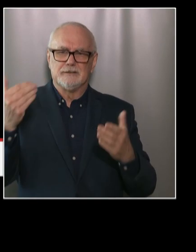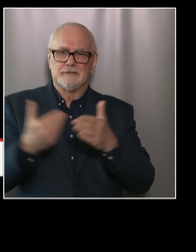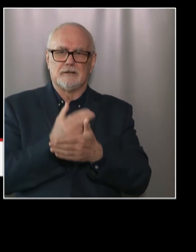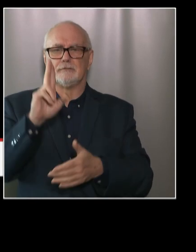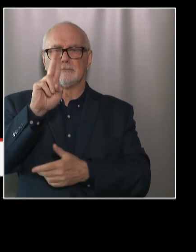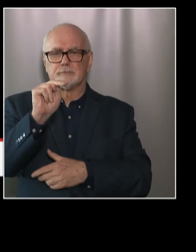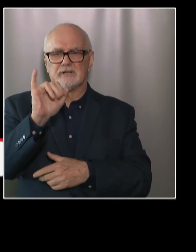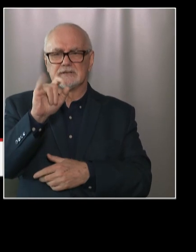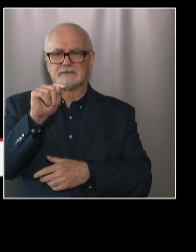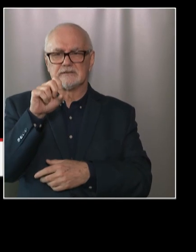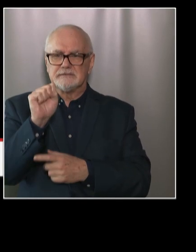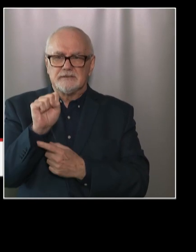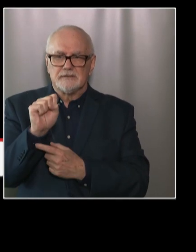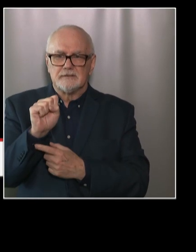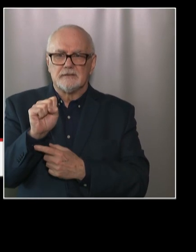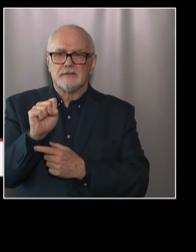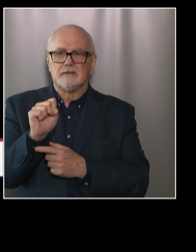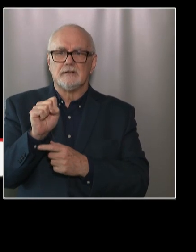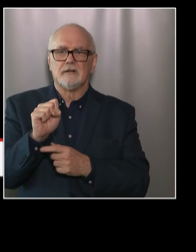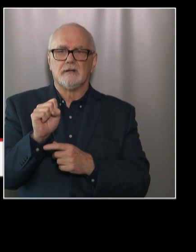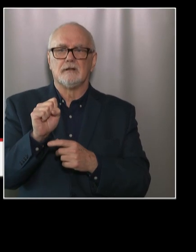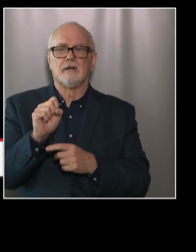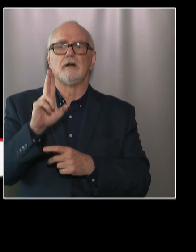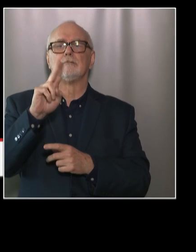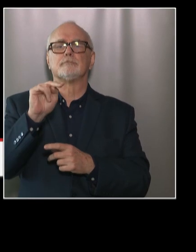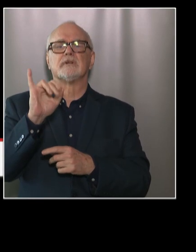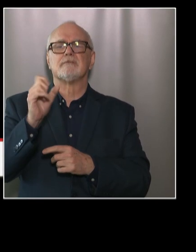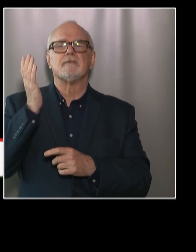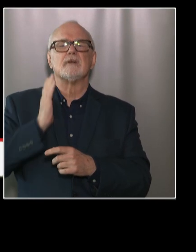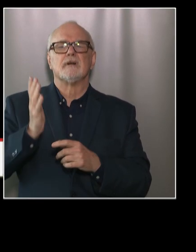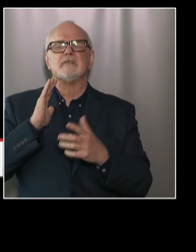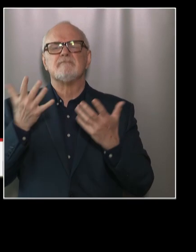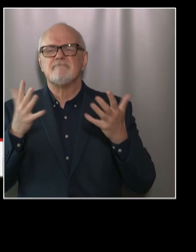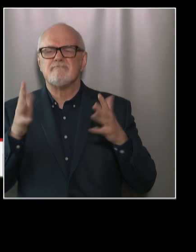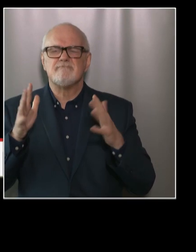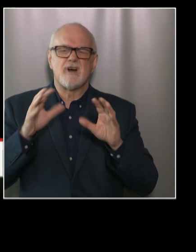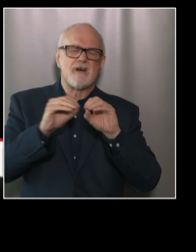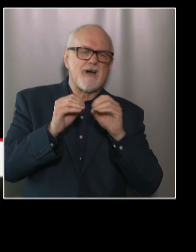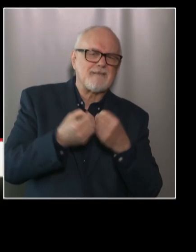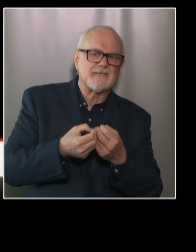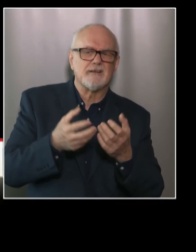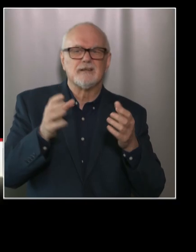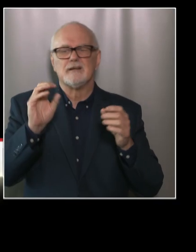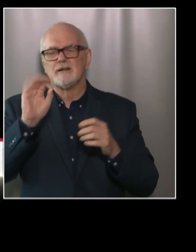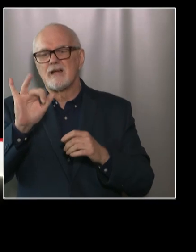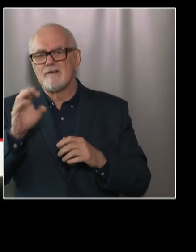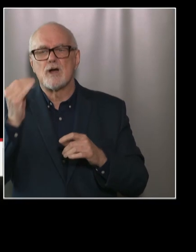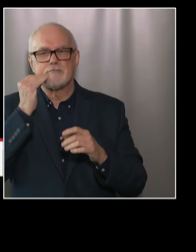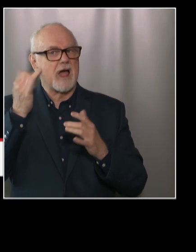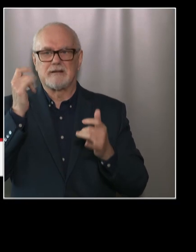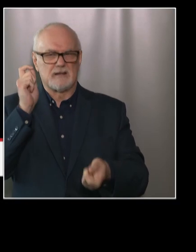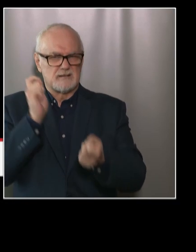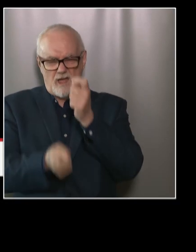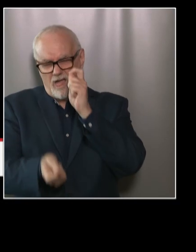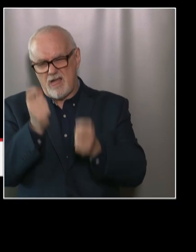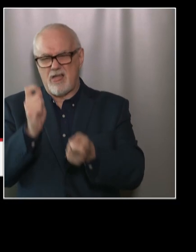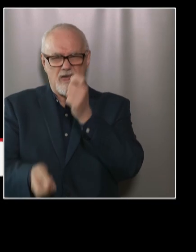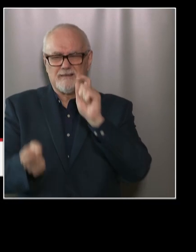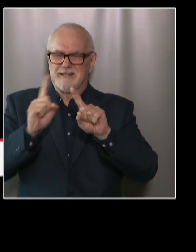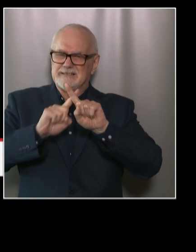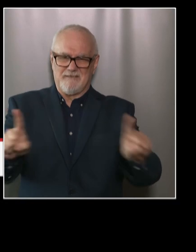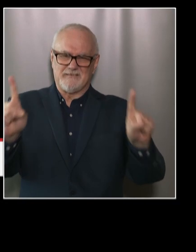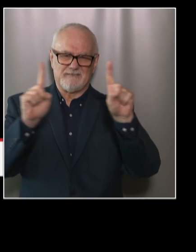preserving history while producing housing. We delivered catalytic anchors like the Care First Arena, alongside